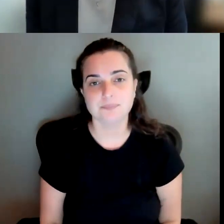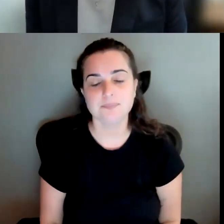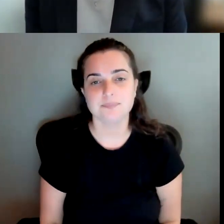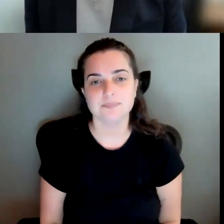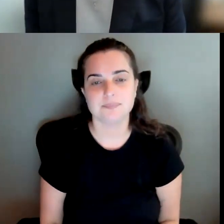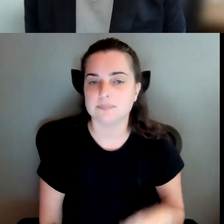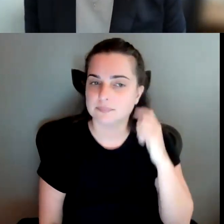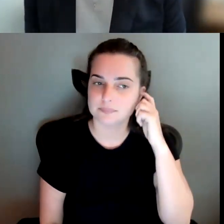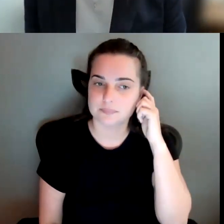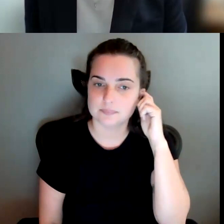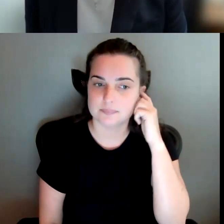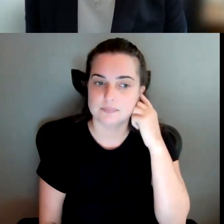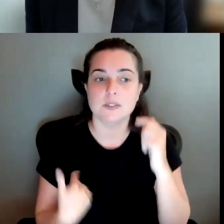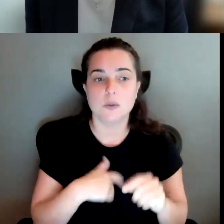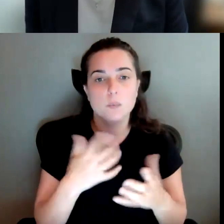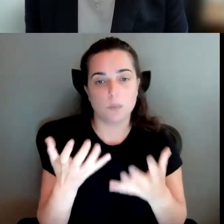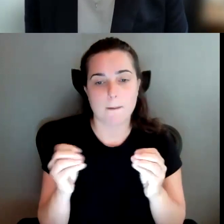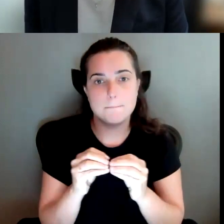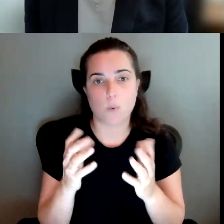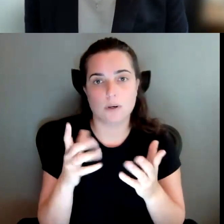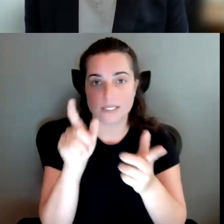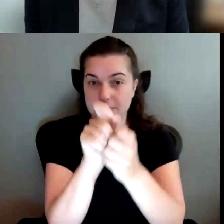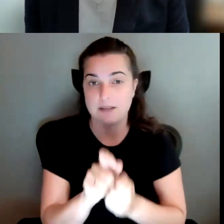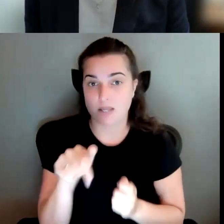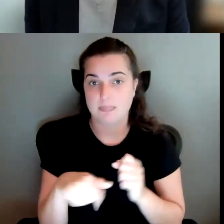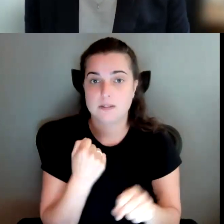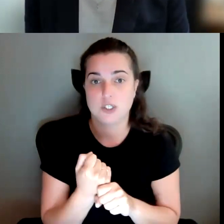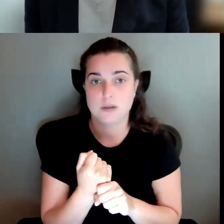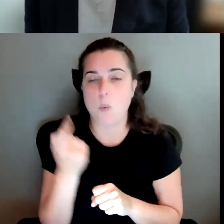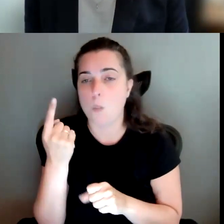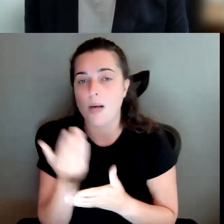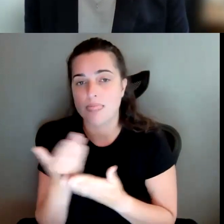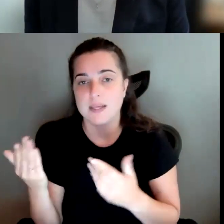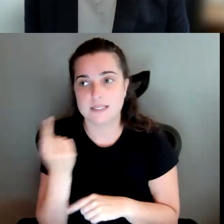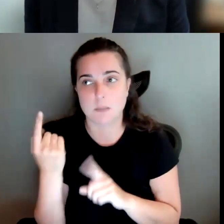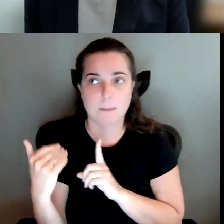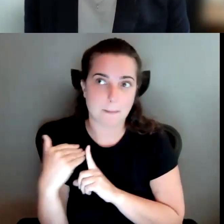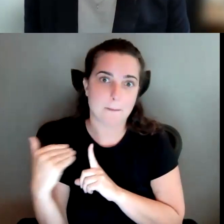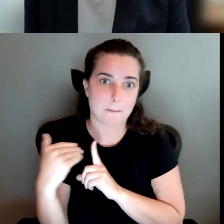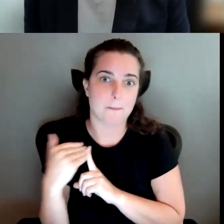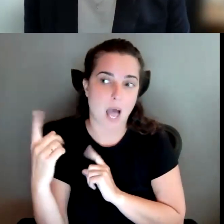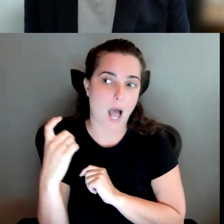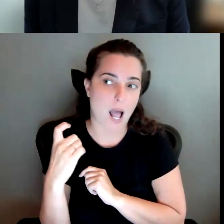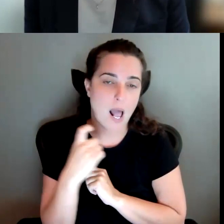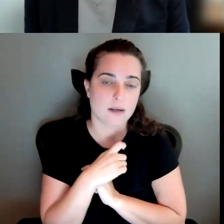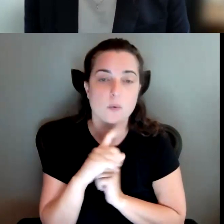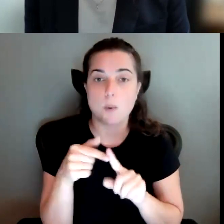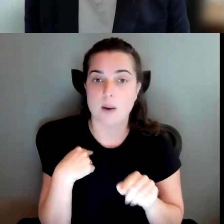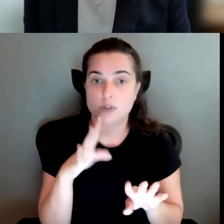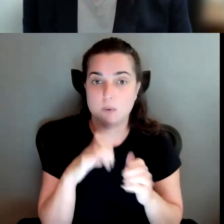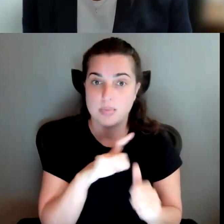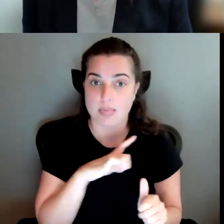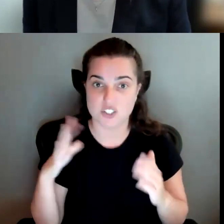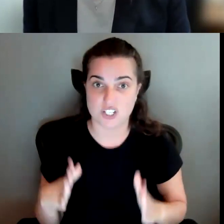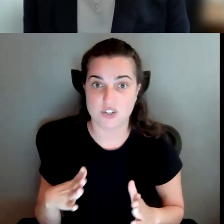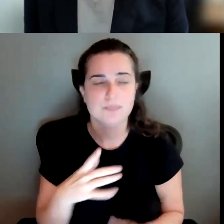get more specific this year. One of the things that I was asked several times when I was talking to legislators is like,